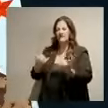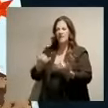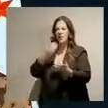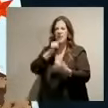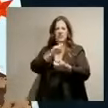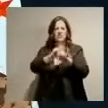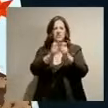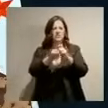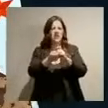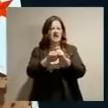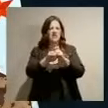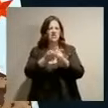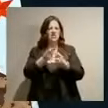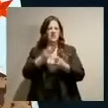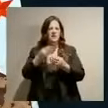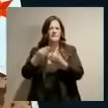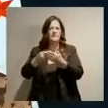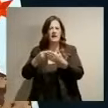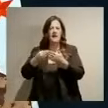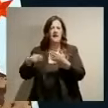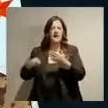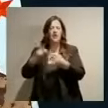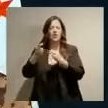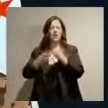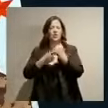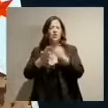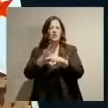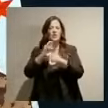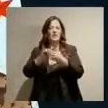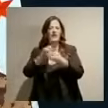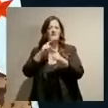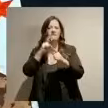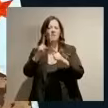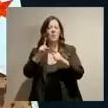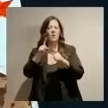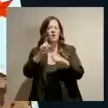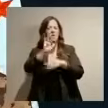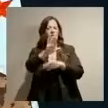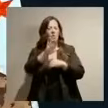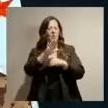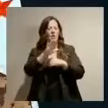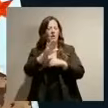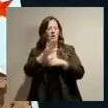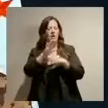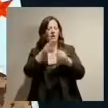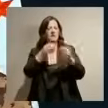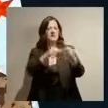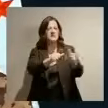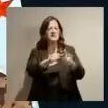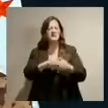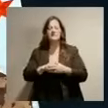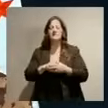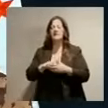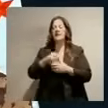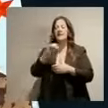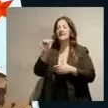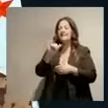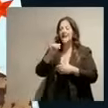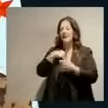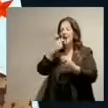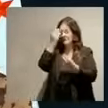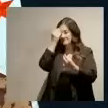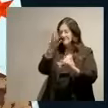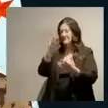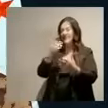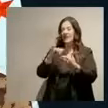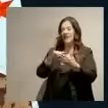be setting aside more money into the existing reserve accounts? So as the governor stated earlier, we are still